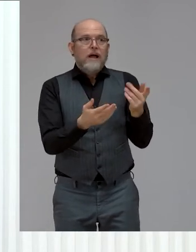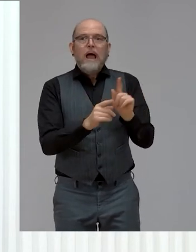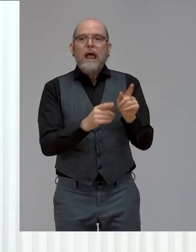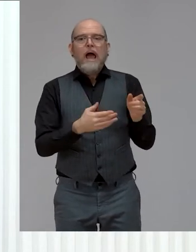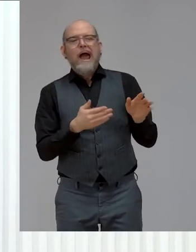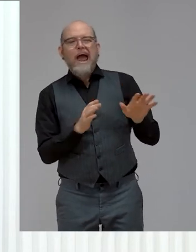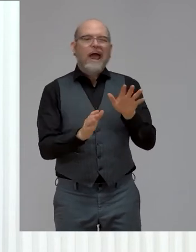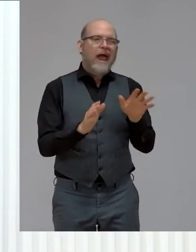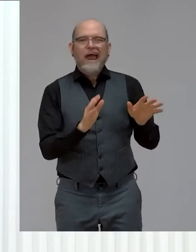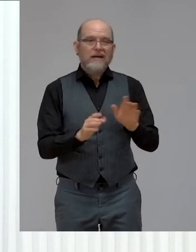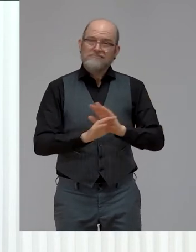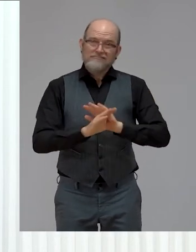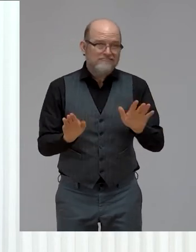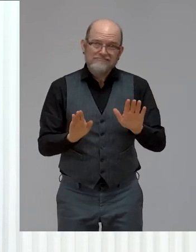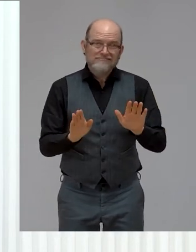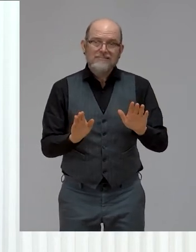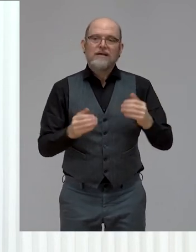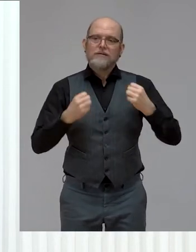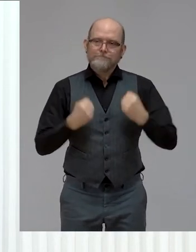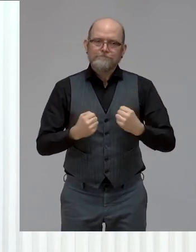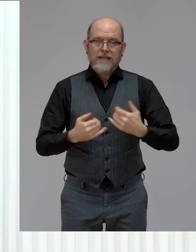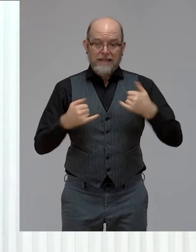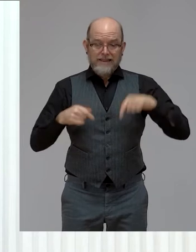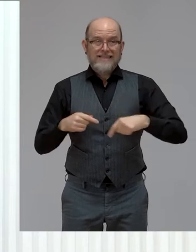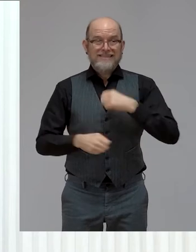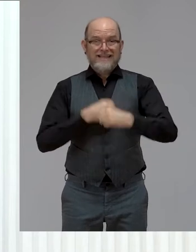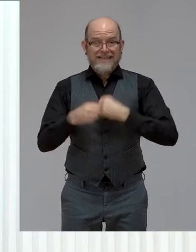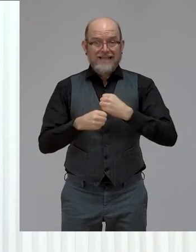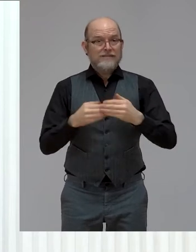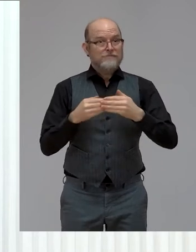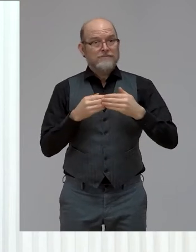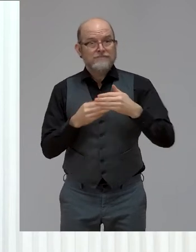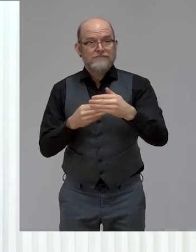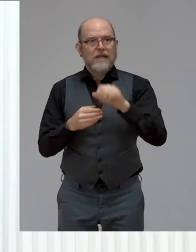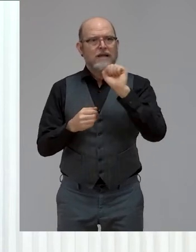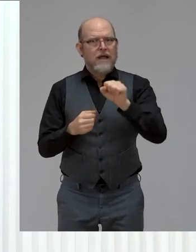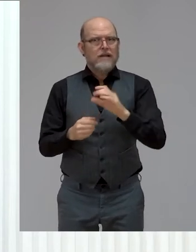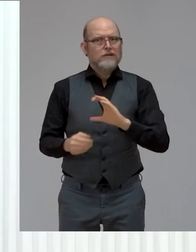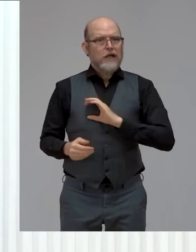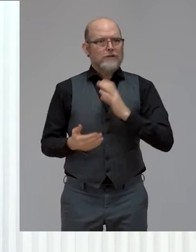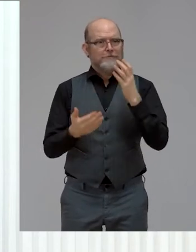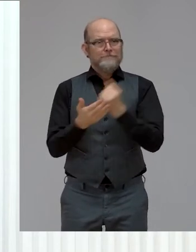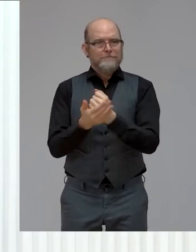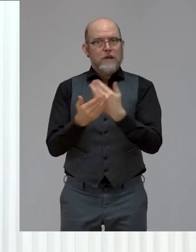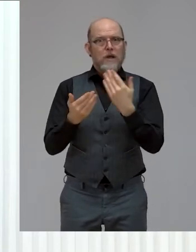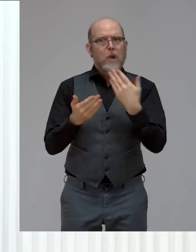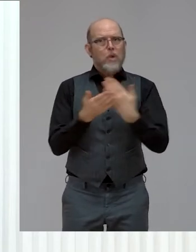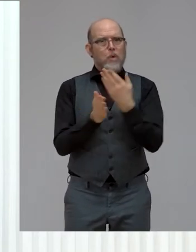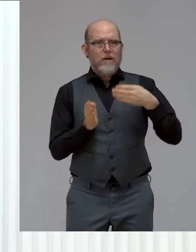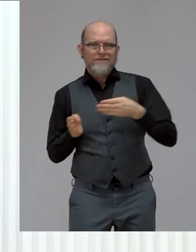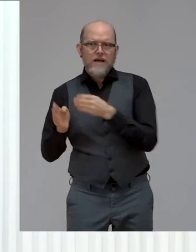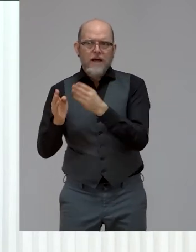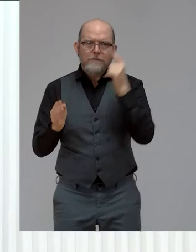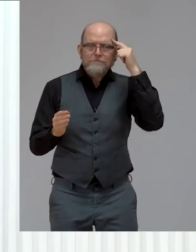this year, we have seized the chance to reinvent ourselves and the event